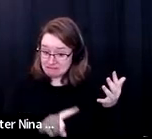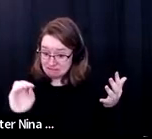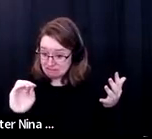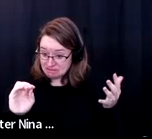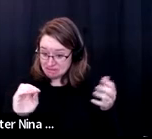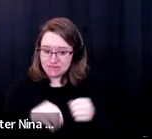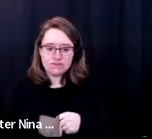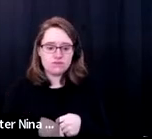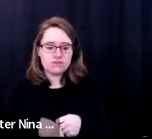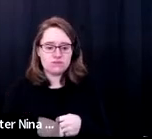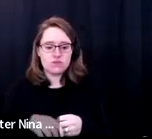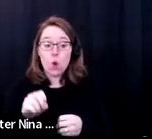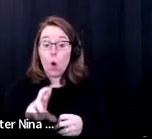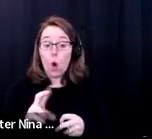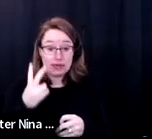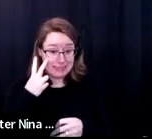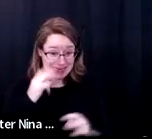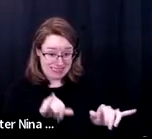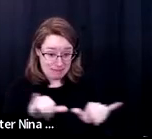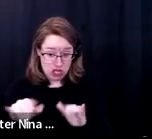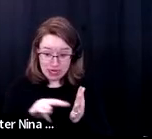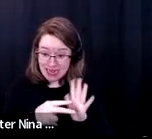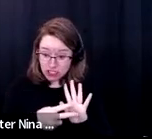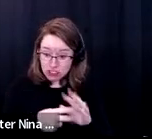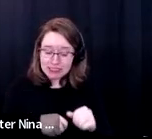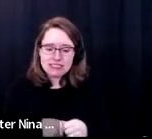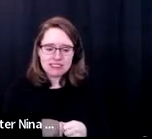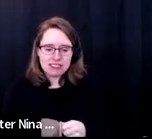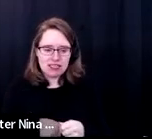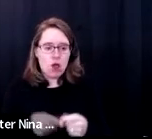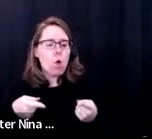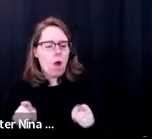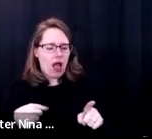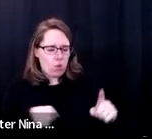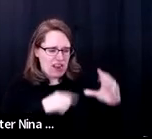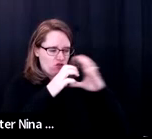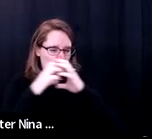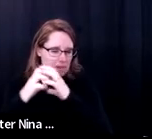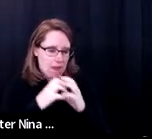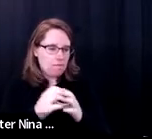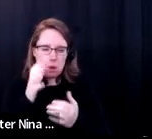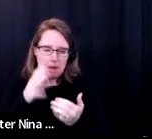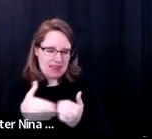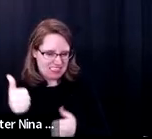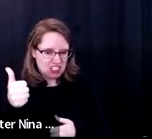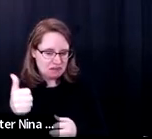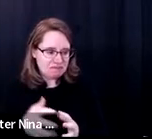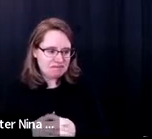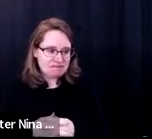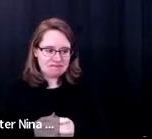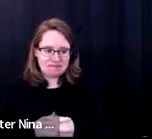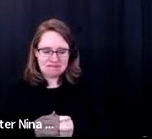that have some similar intent. And as we start to kind of group these, it'll get easier.